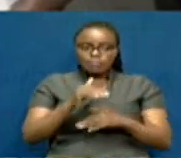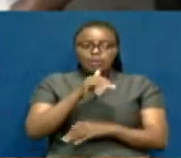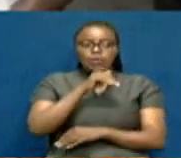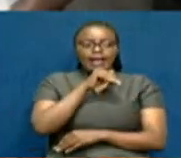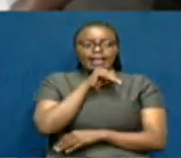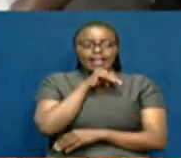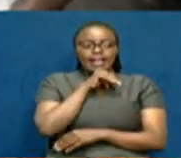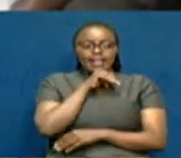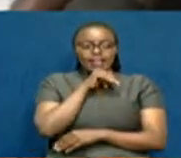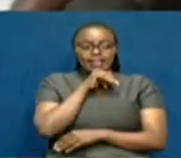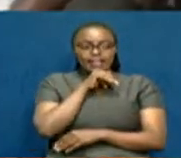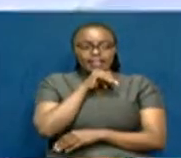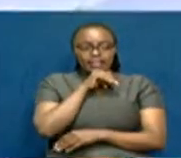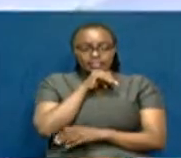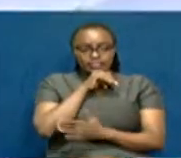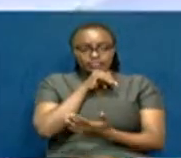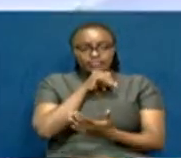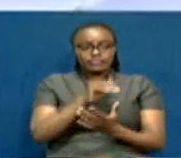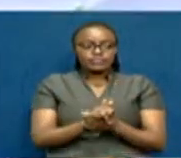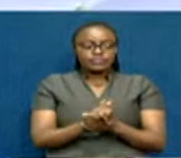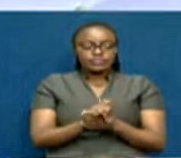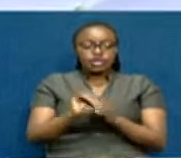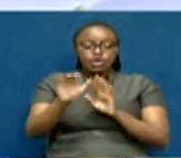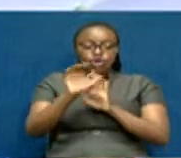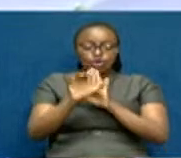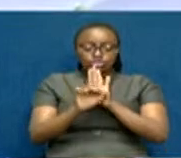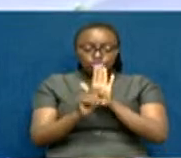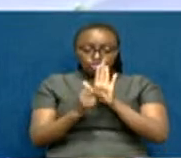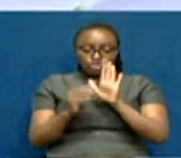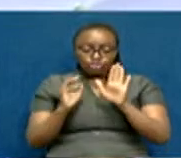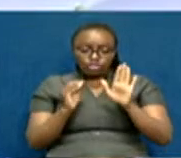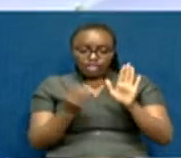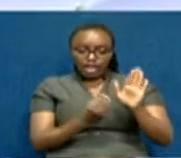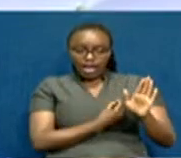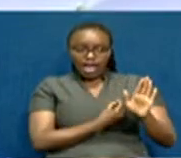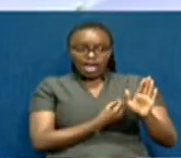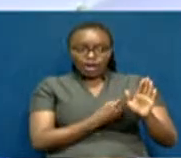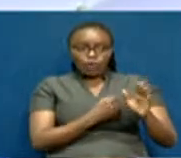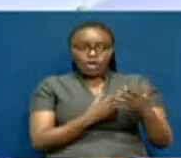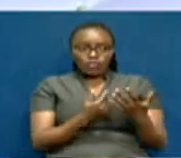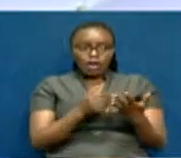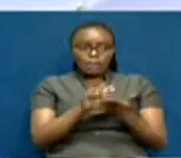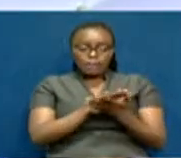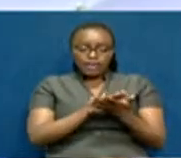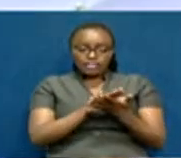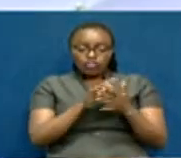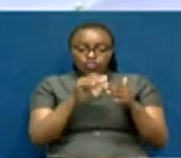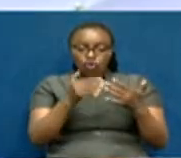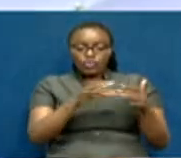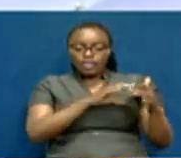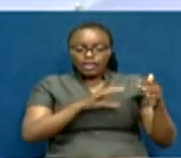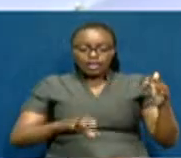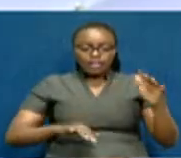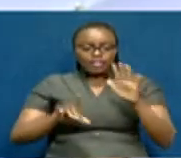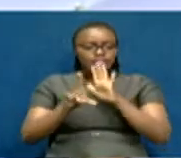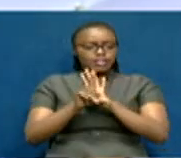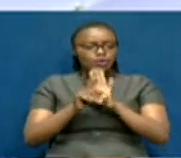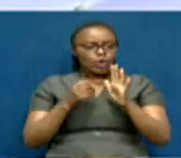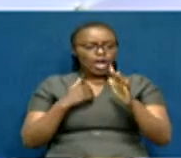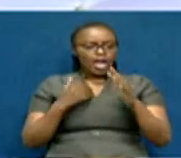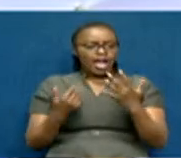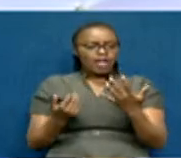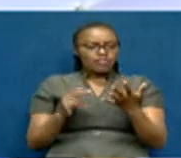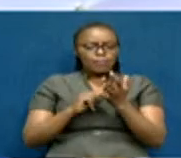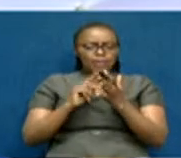Raila Amolo. Our constitution was actually based on Christian law, so you